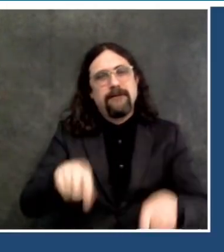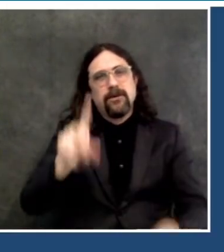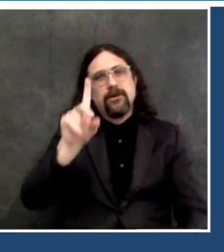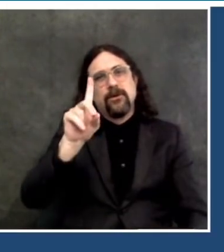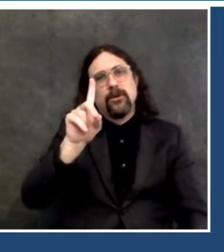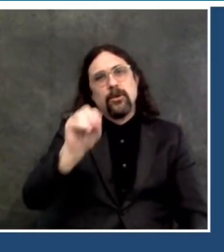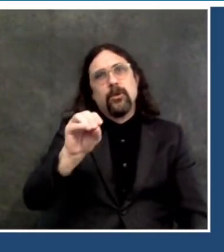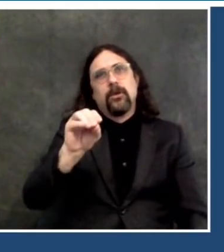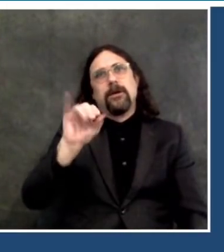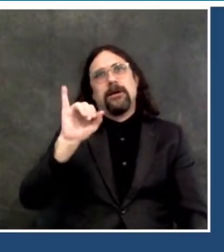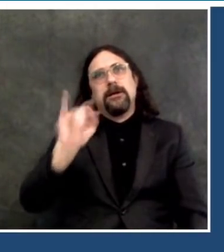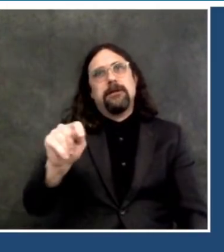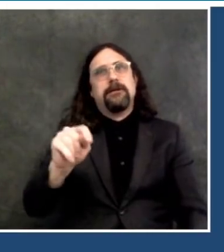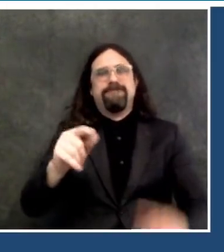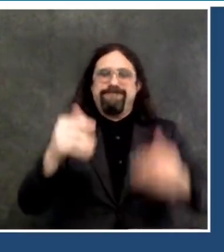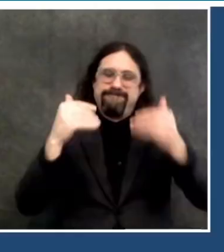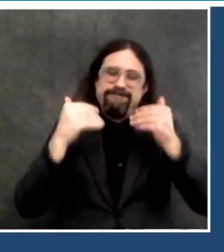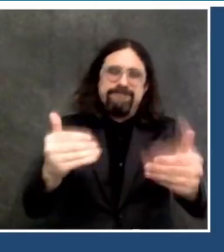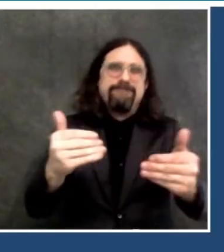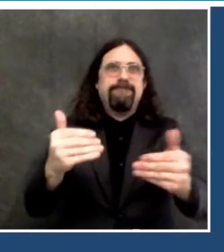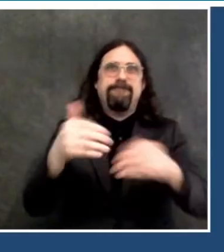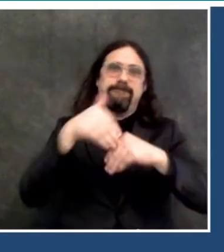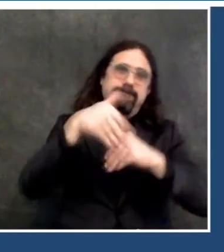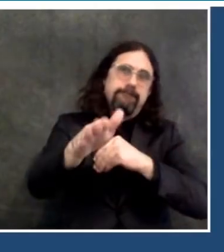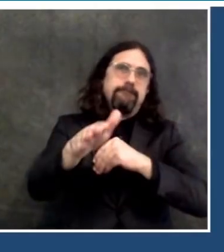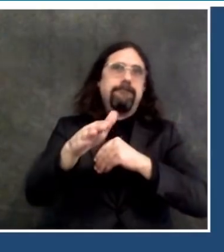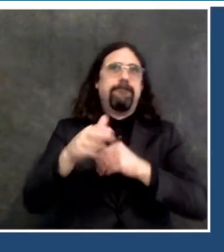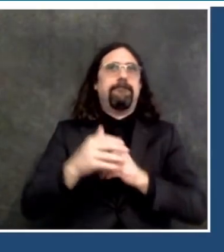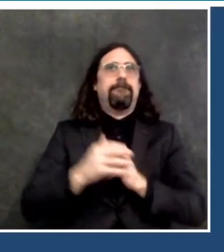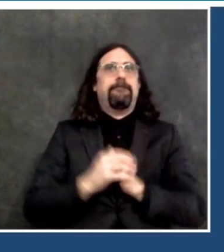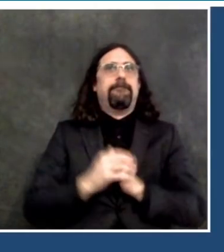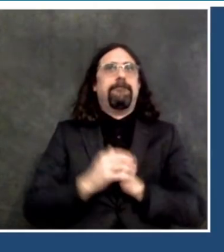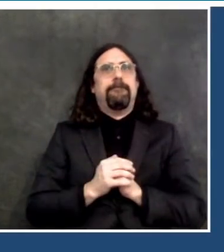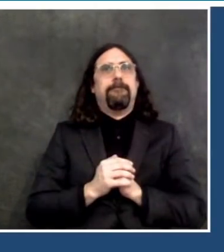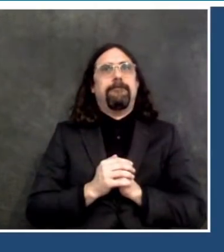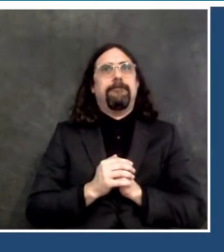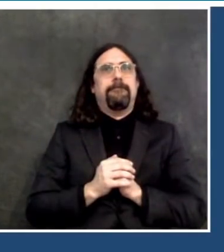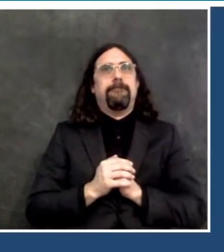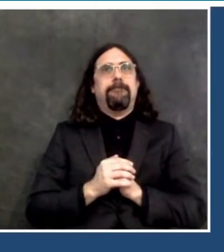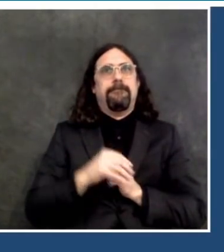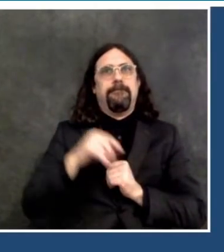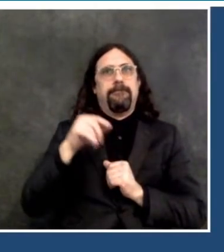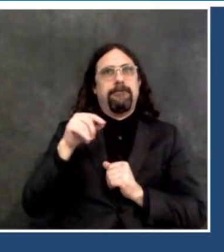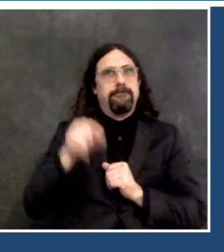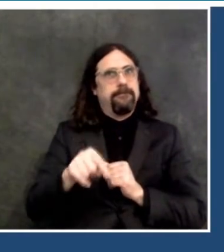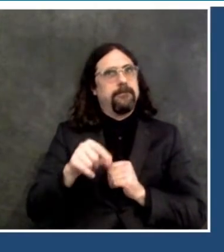nation that it is, I think, a national priority to find those 2,500 to